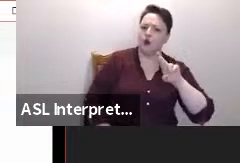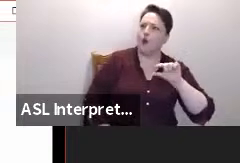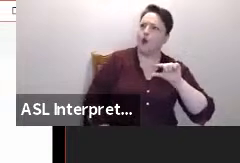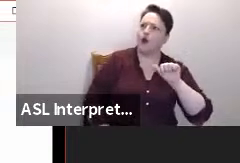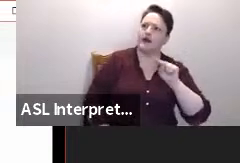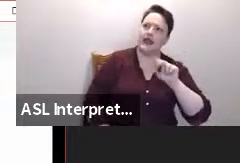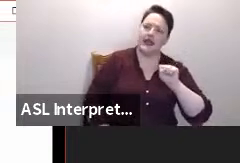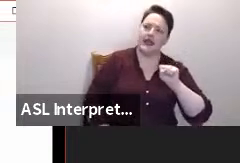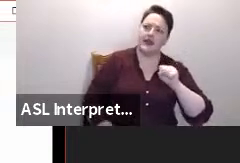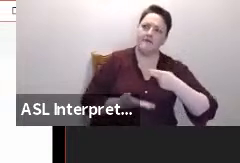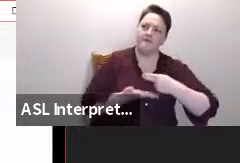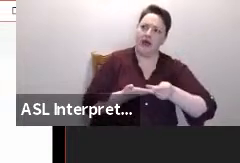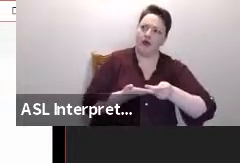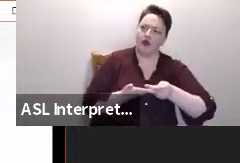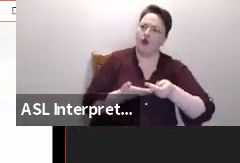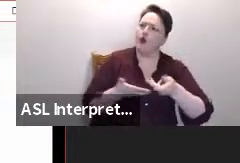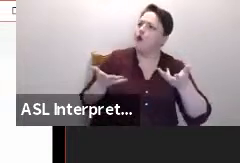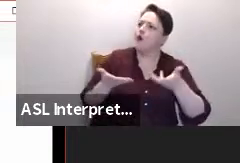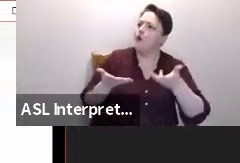the incidence of this?